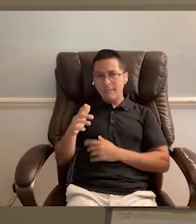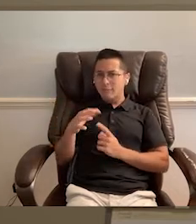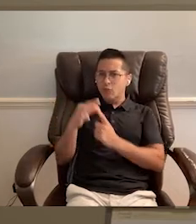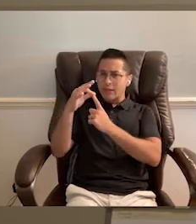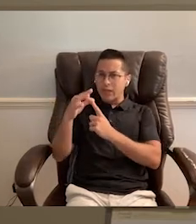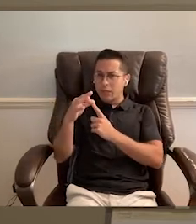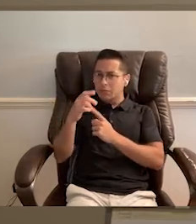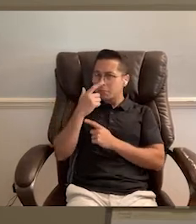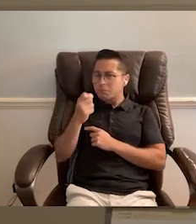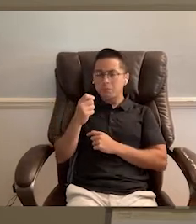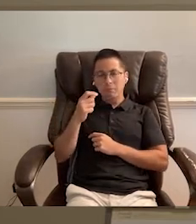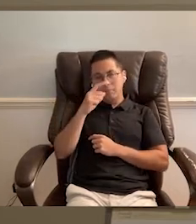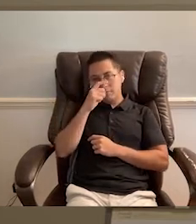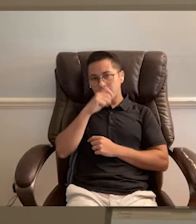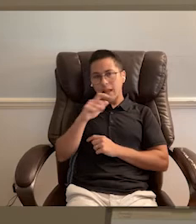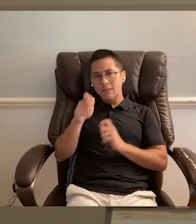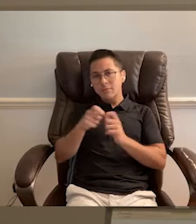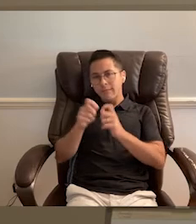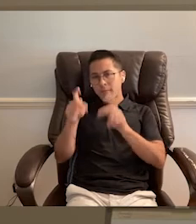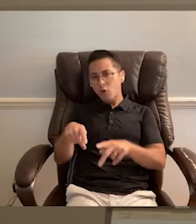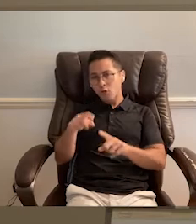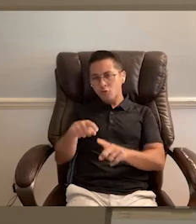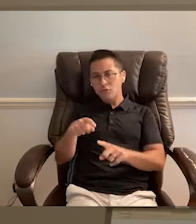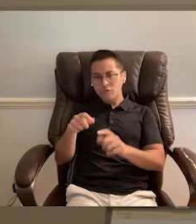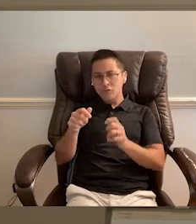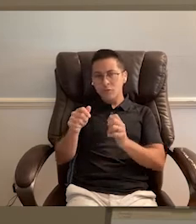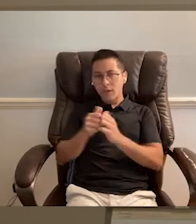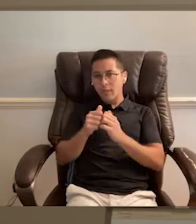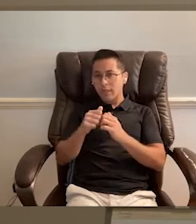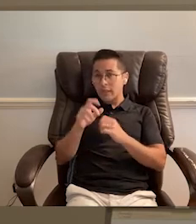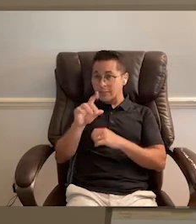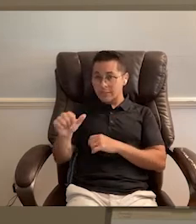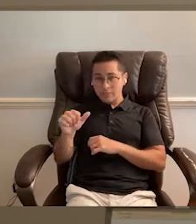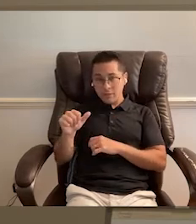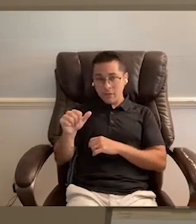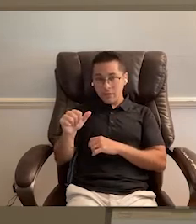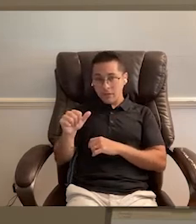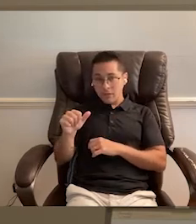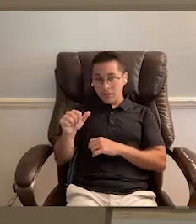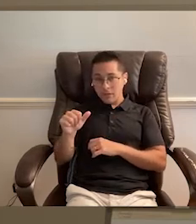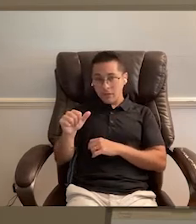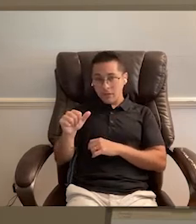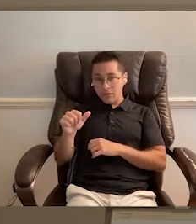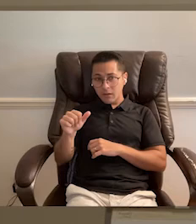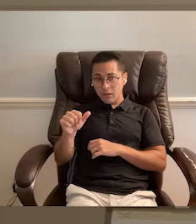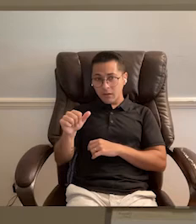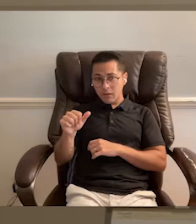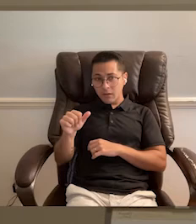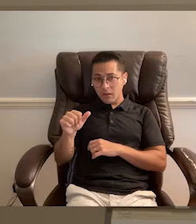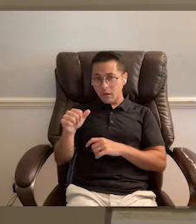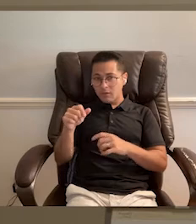See how easily she glides in and goes around right and left without having to worry about how the wheelchair